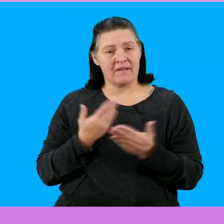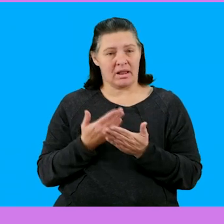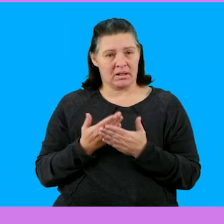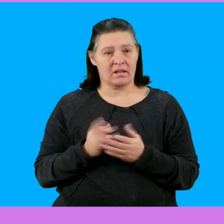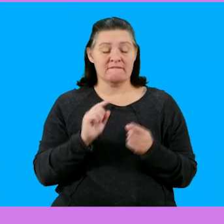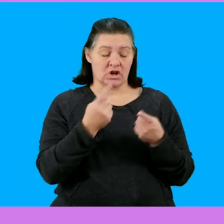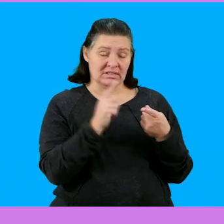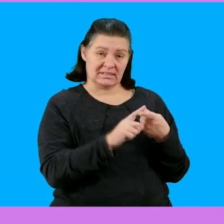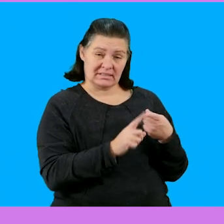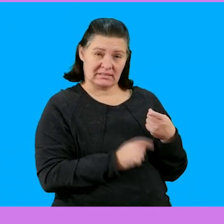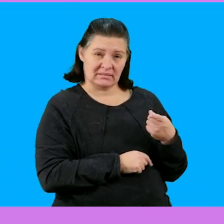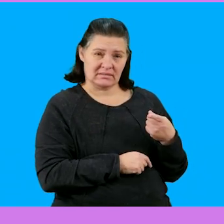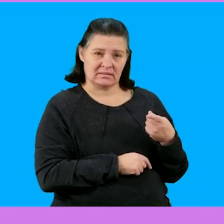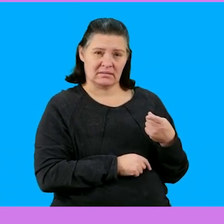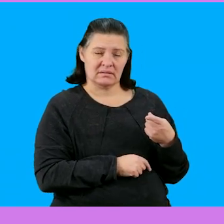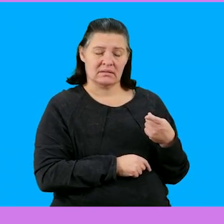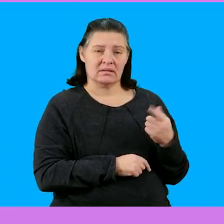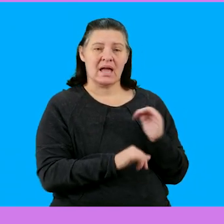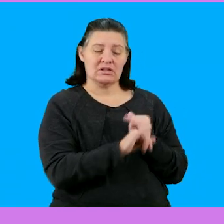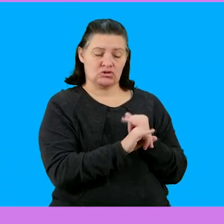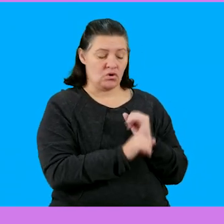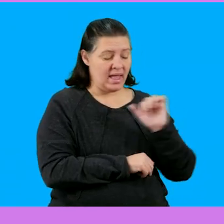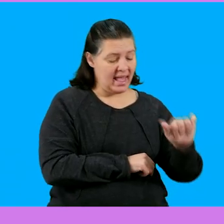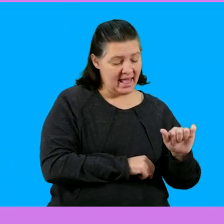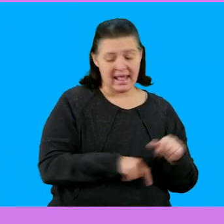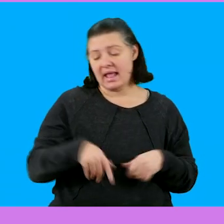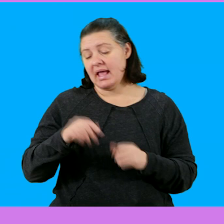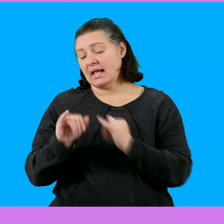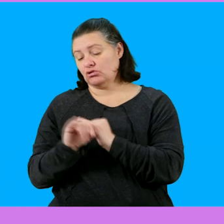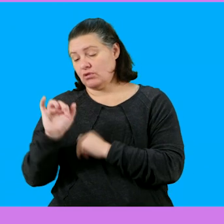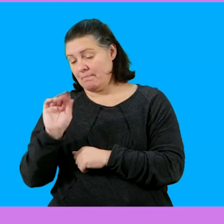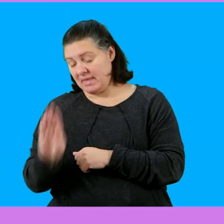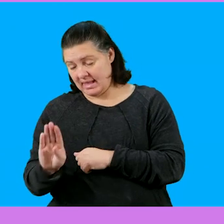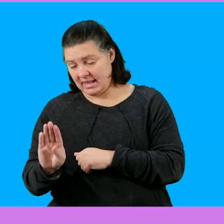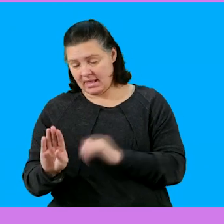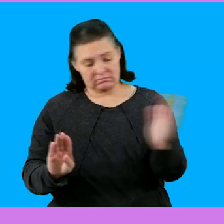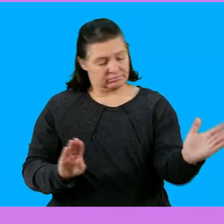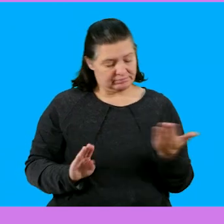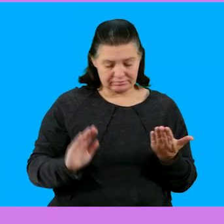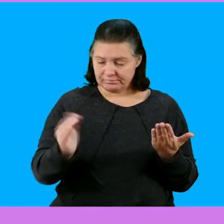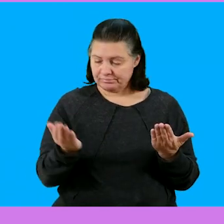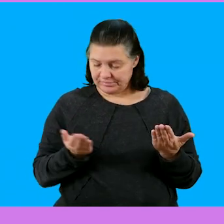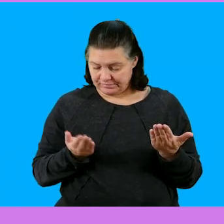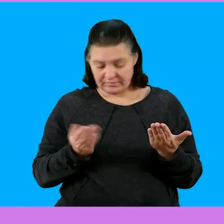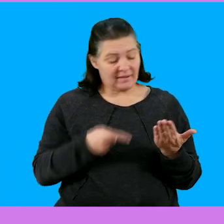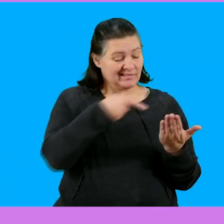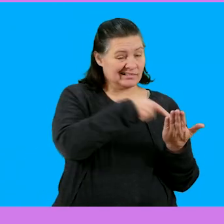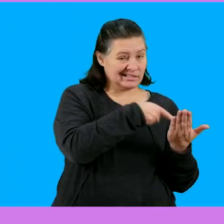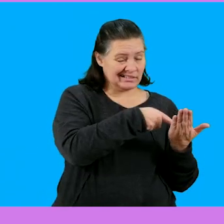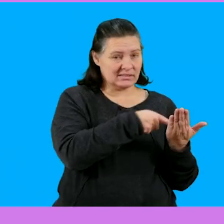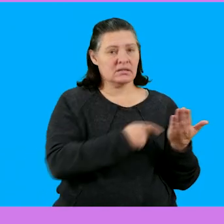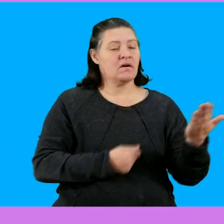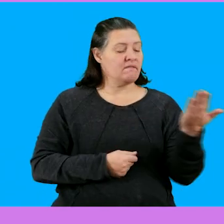the first we are saying here, the 2 institutions, Institution A and Institution B, right? The first